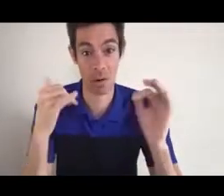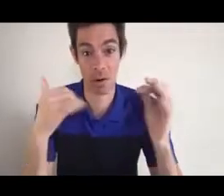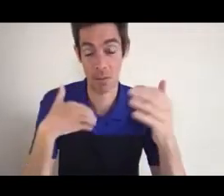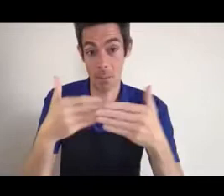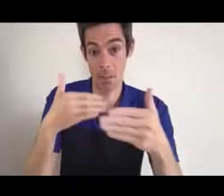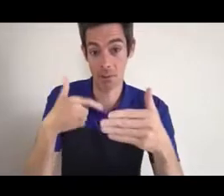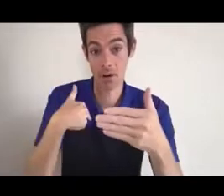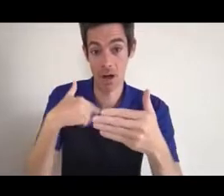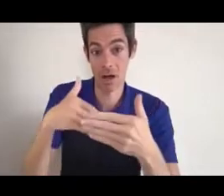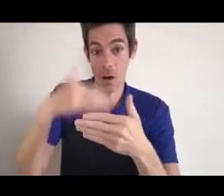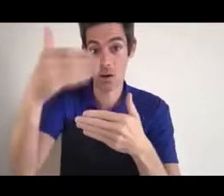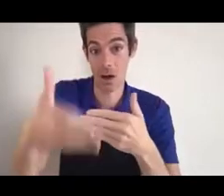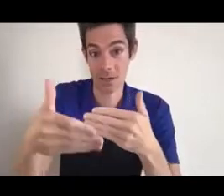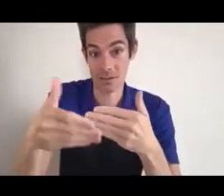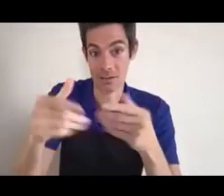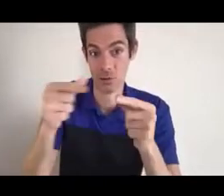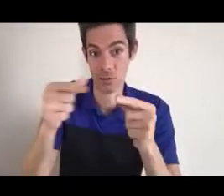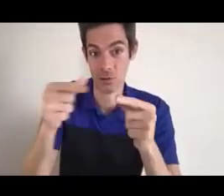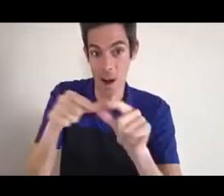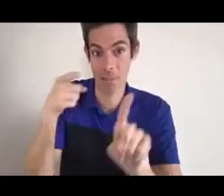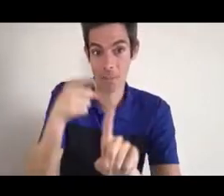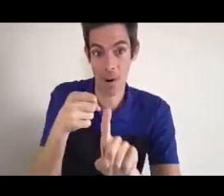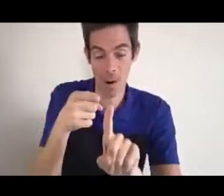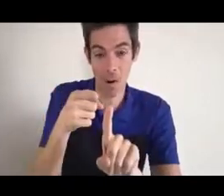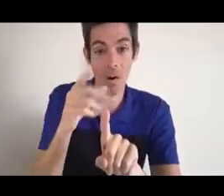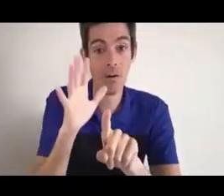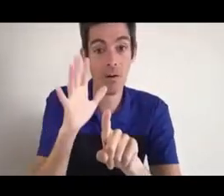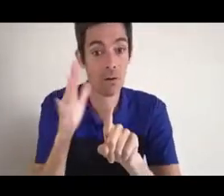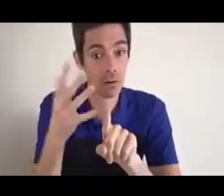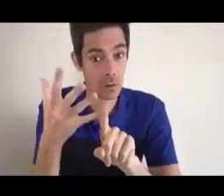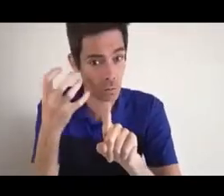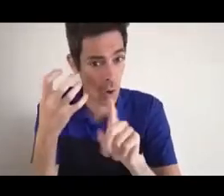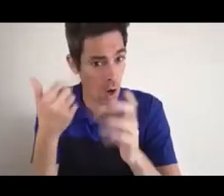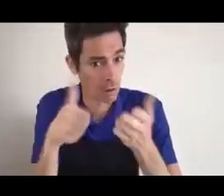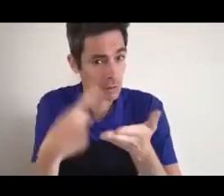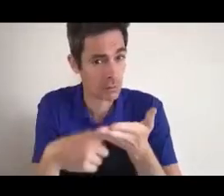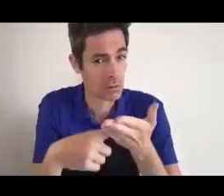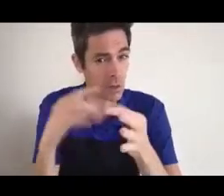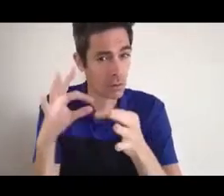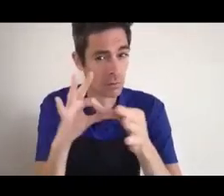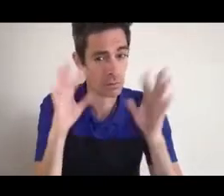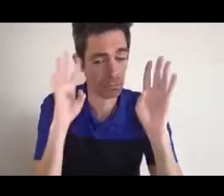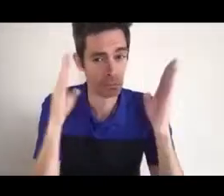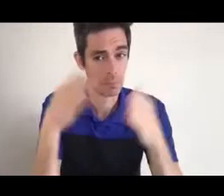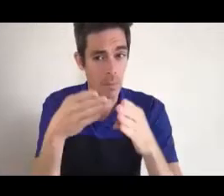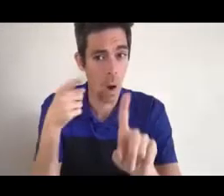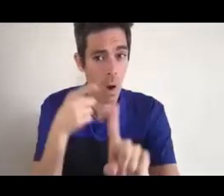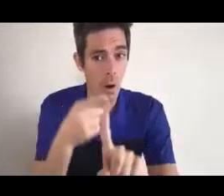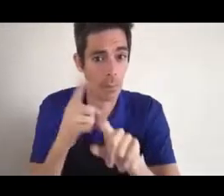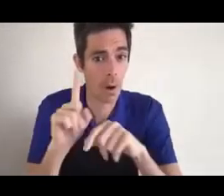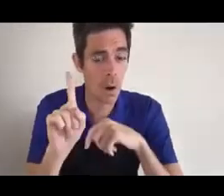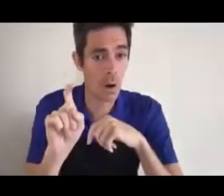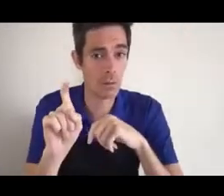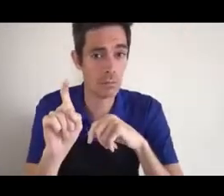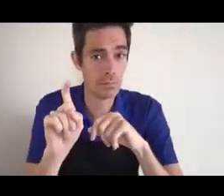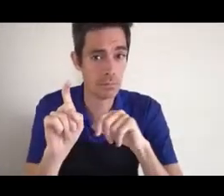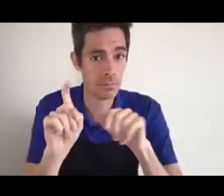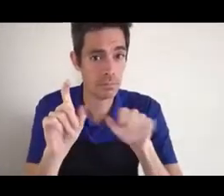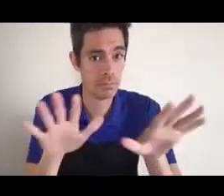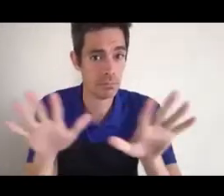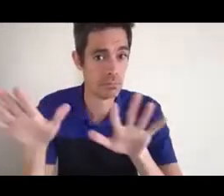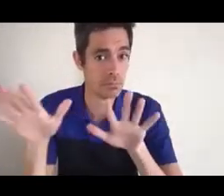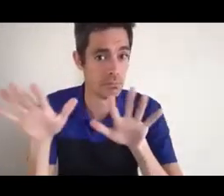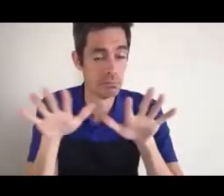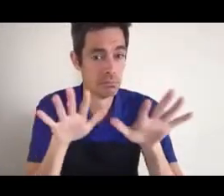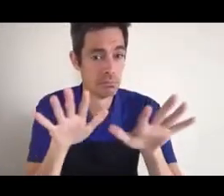there. So before I get going on to the next point of grammar, I just want to see if there's any discussion that people want to